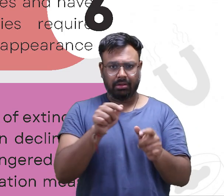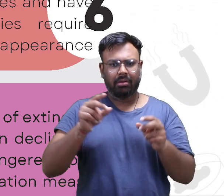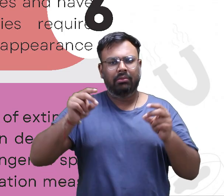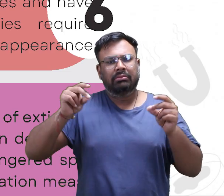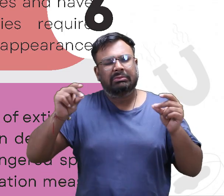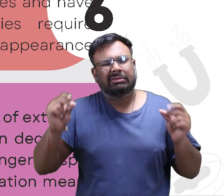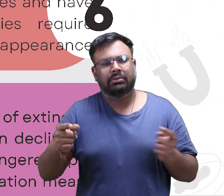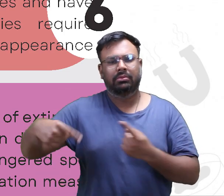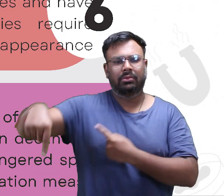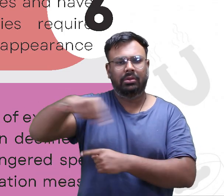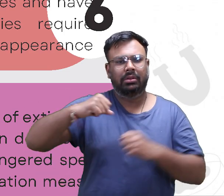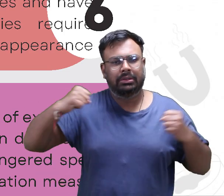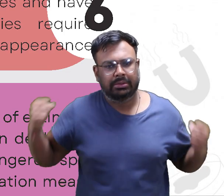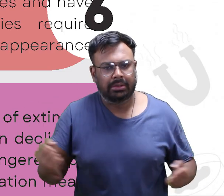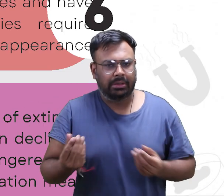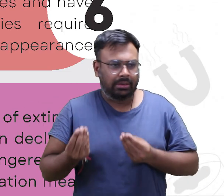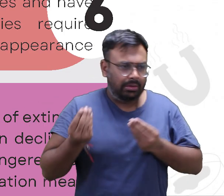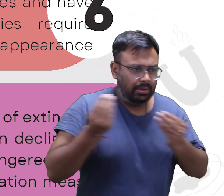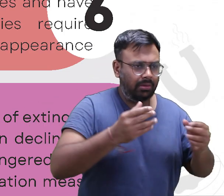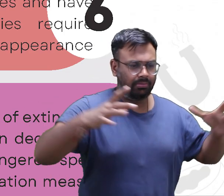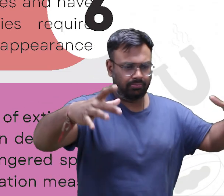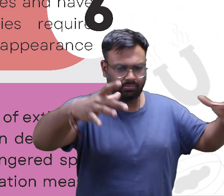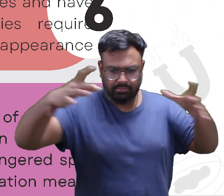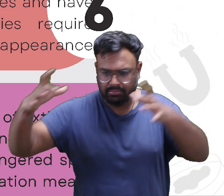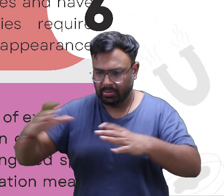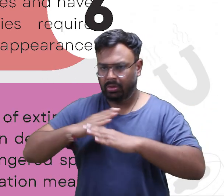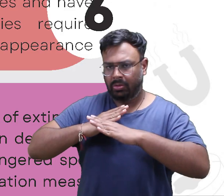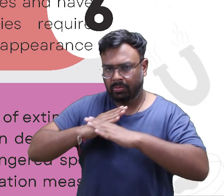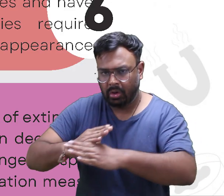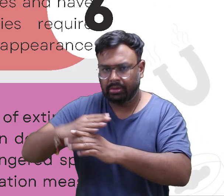or fragmented populations.